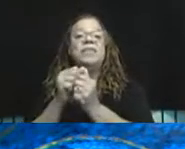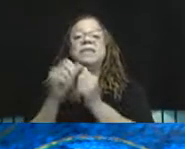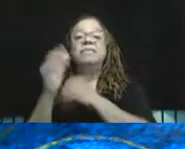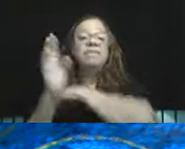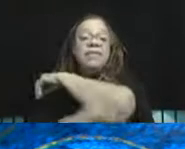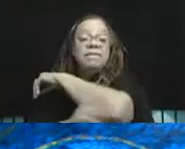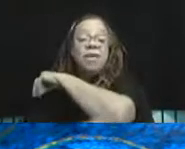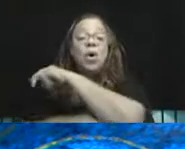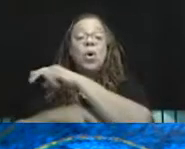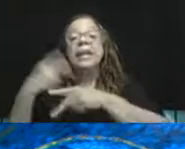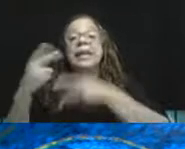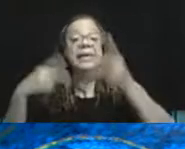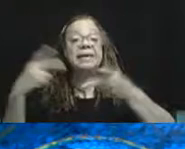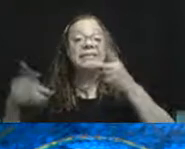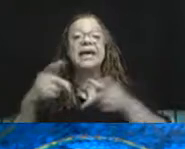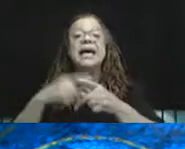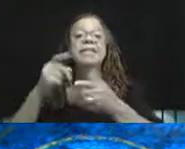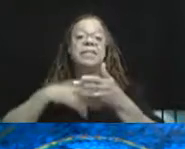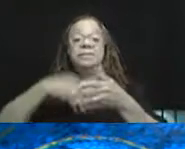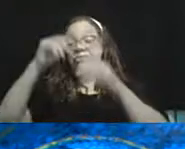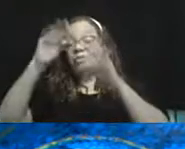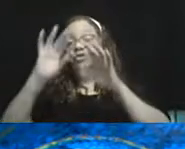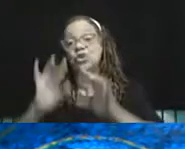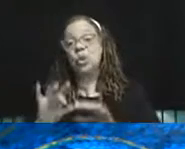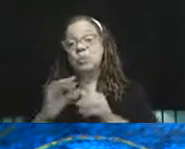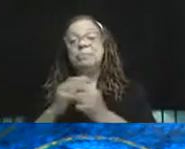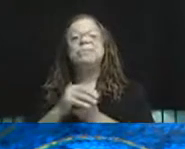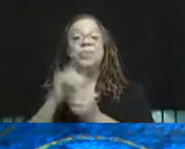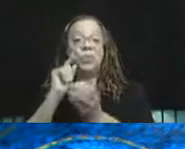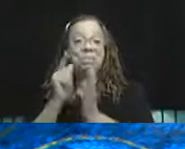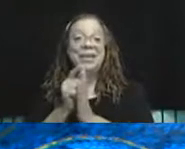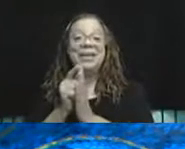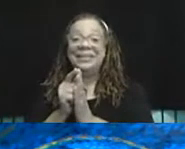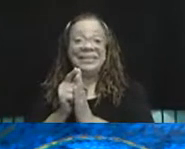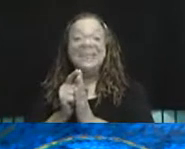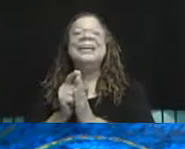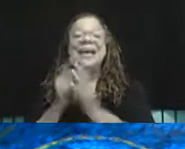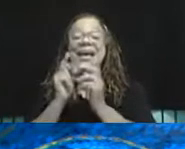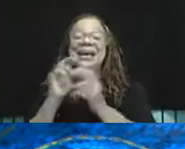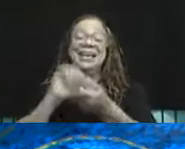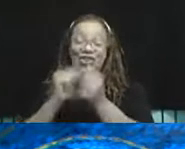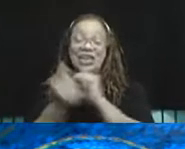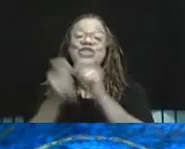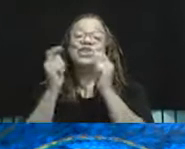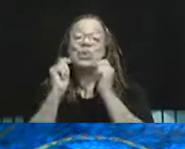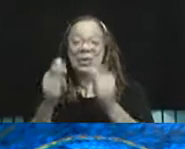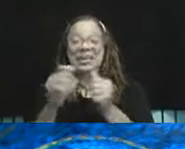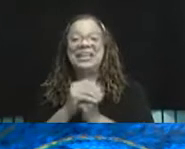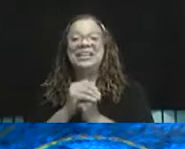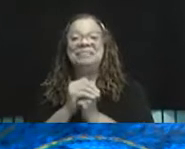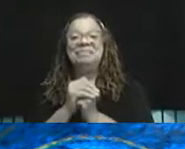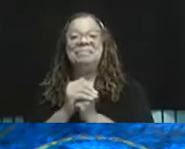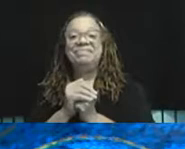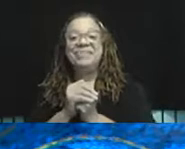coming. Even if it's there for a minute, it's saying, I'll get back to you. Yeah. And just